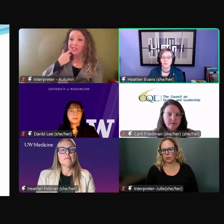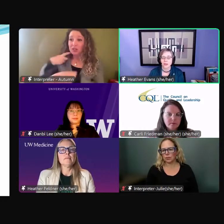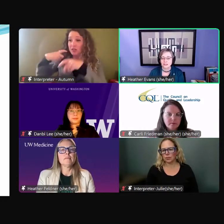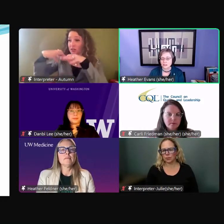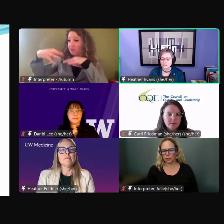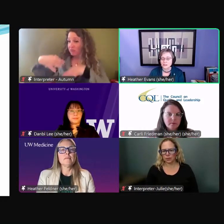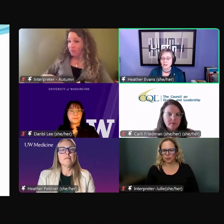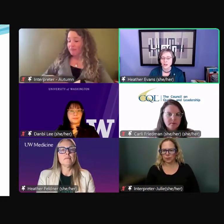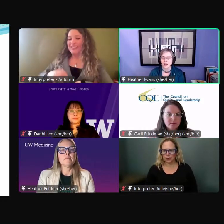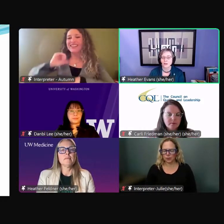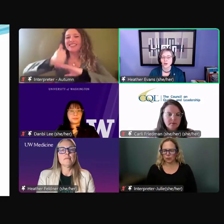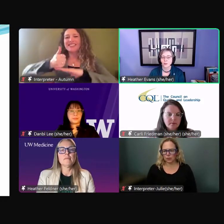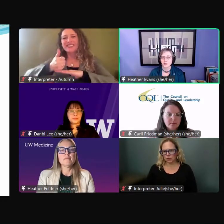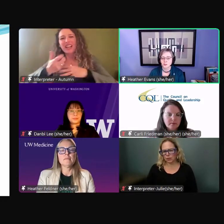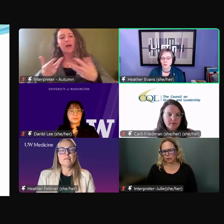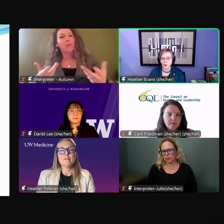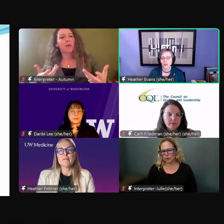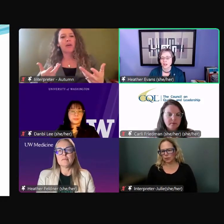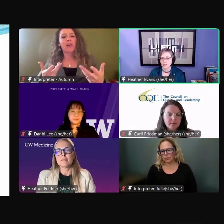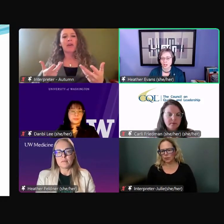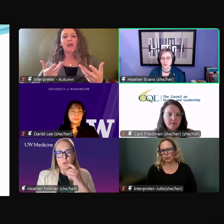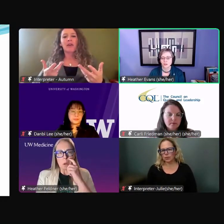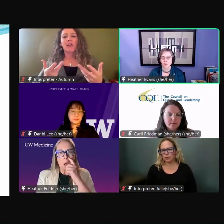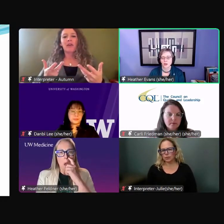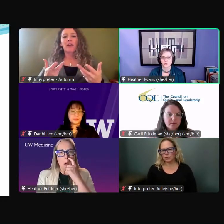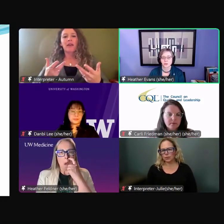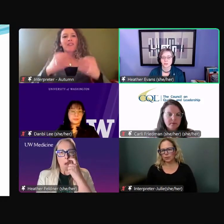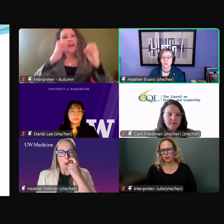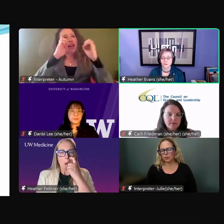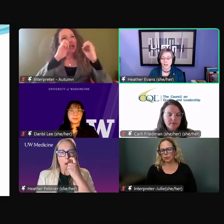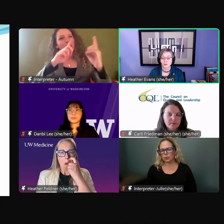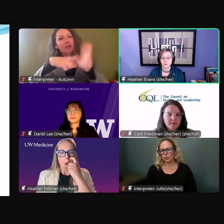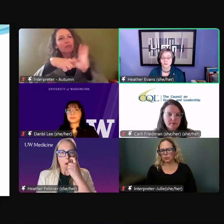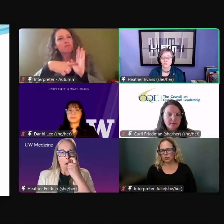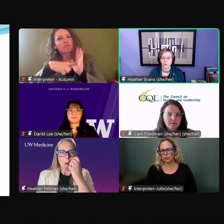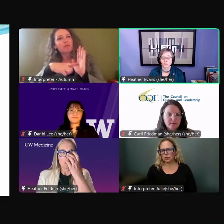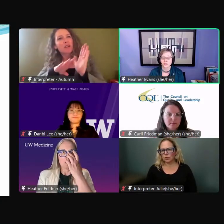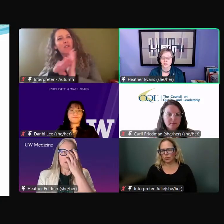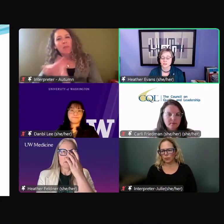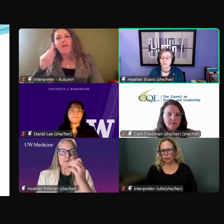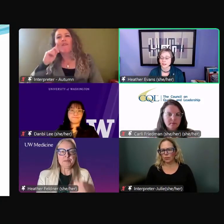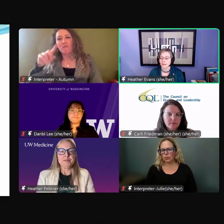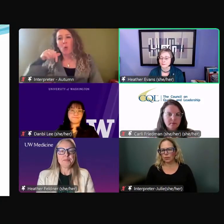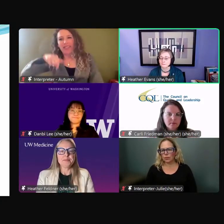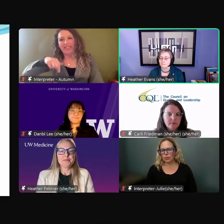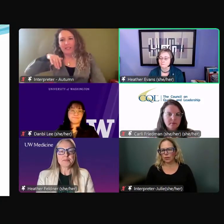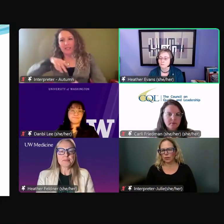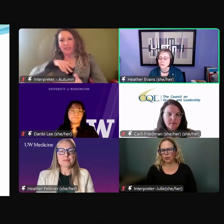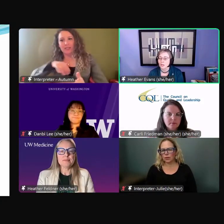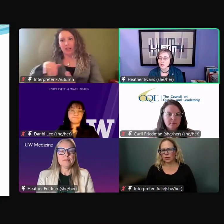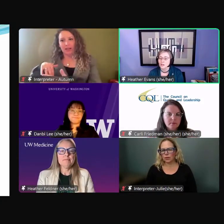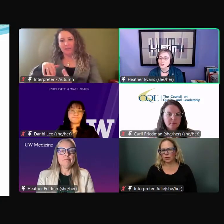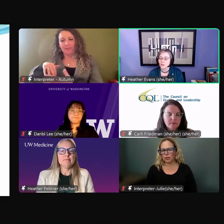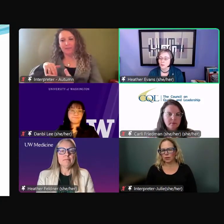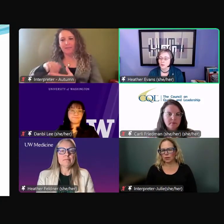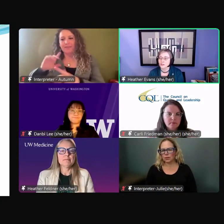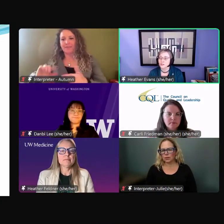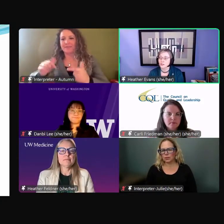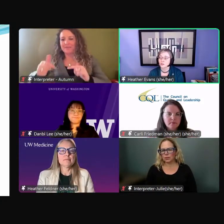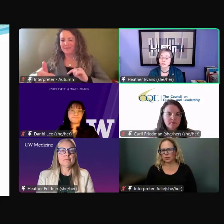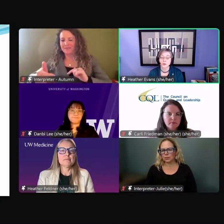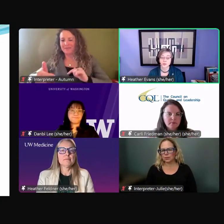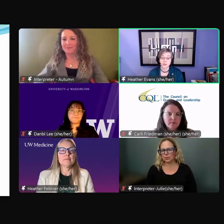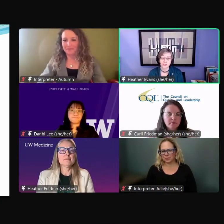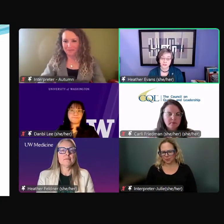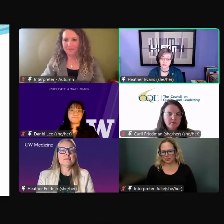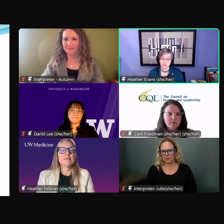really form the basis of a bespoke education module developed for this study. And so that brings